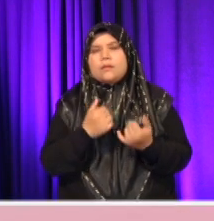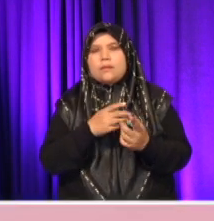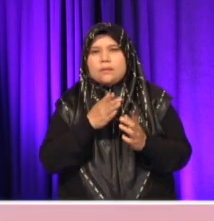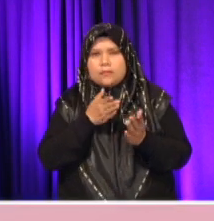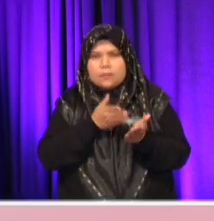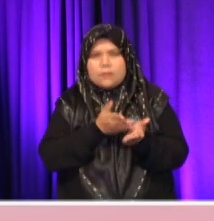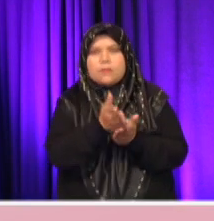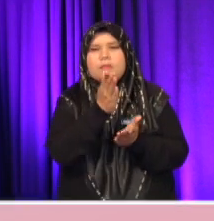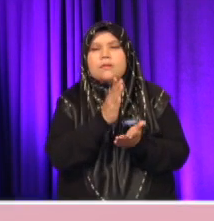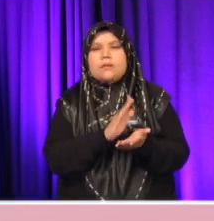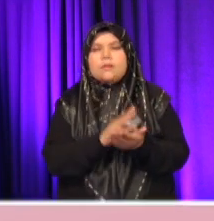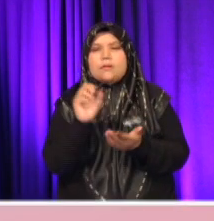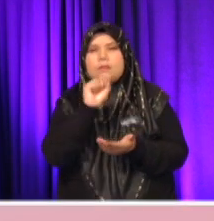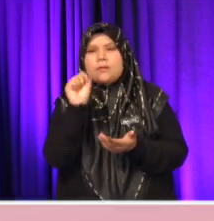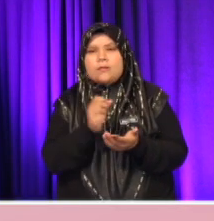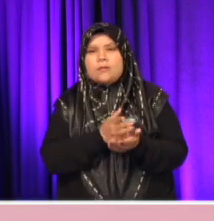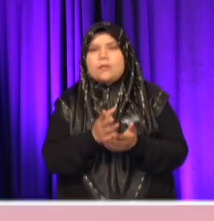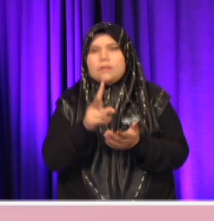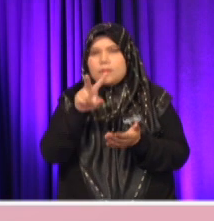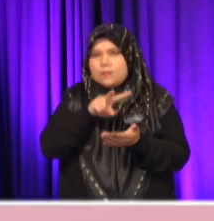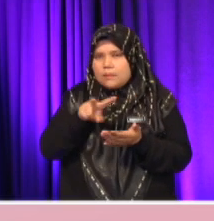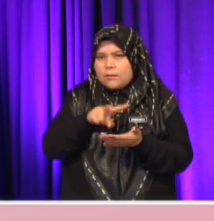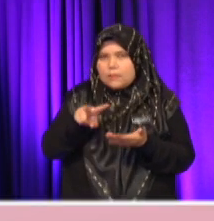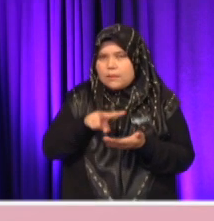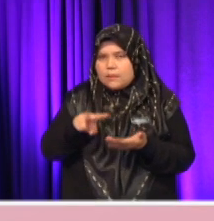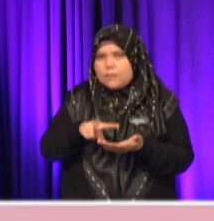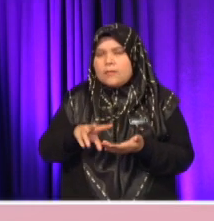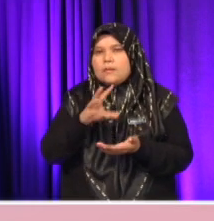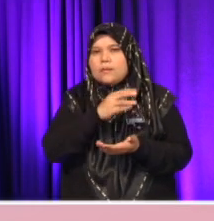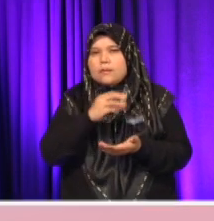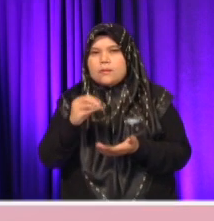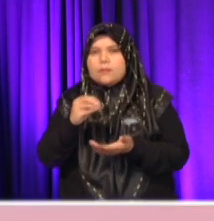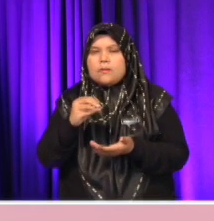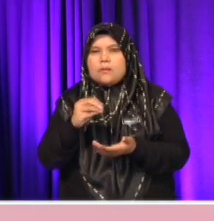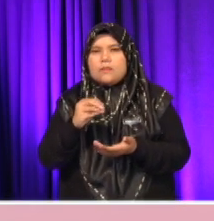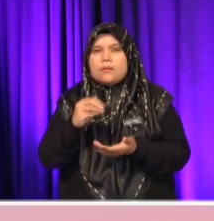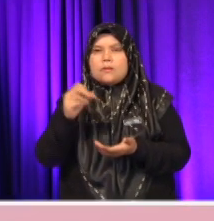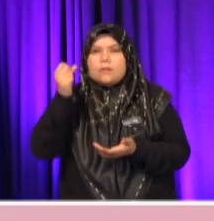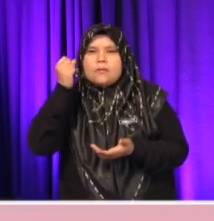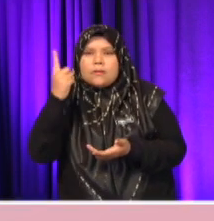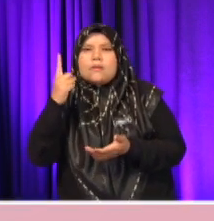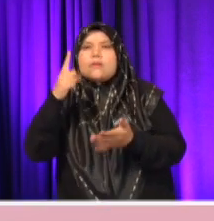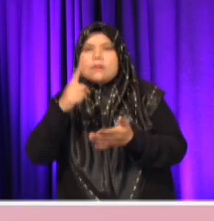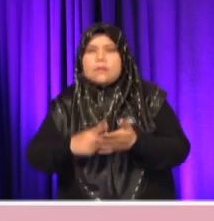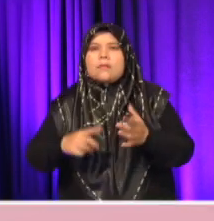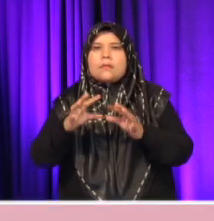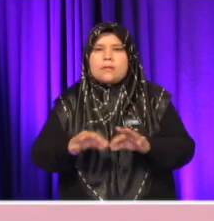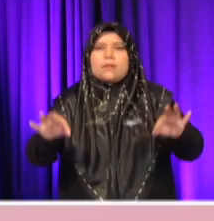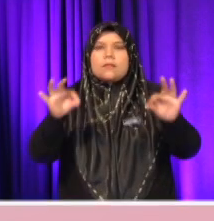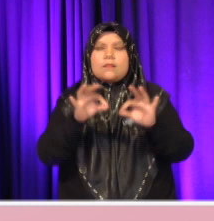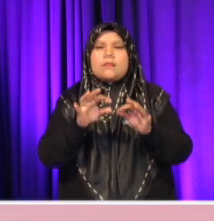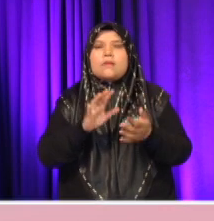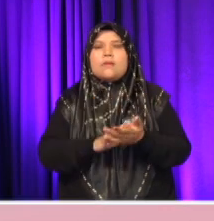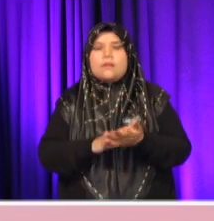What's important is, to be able to read the descriptions and understand what it talks about. All right. So I'm